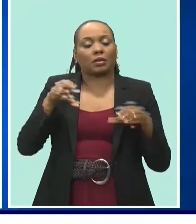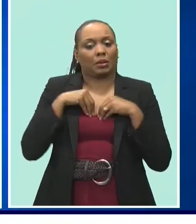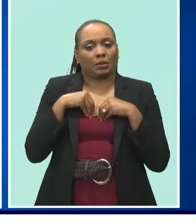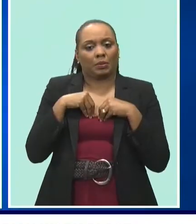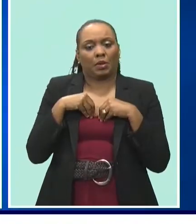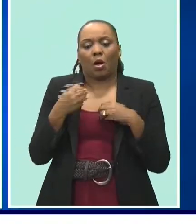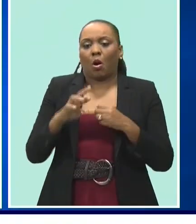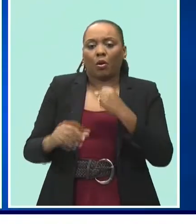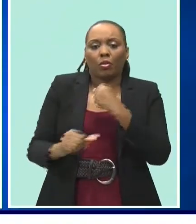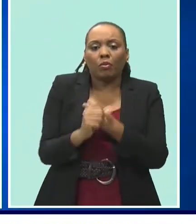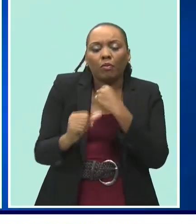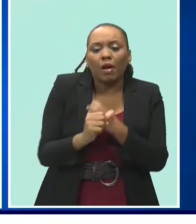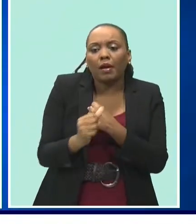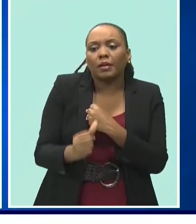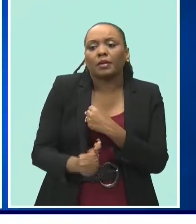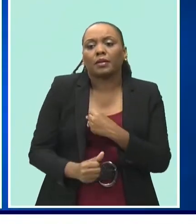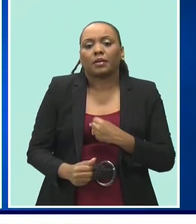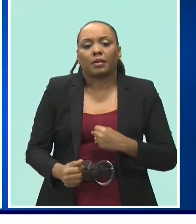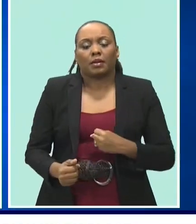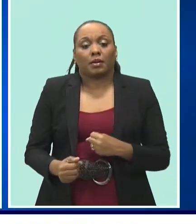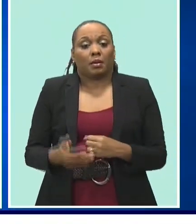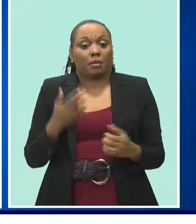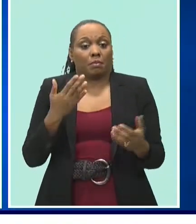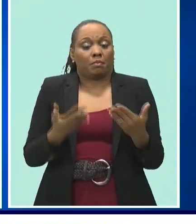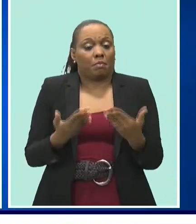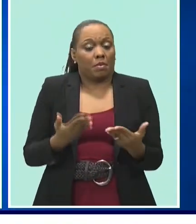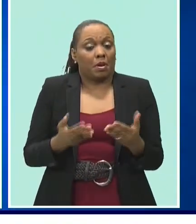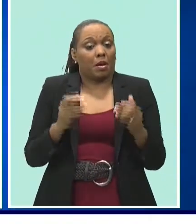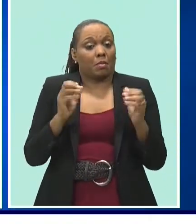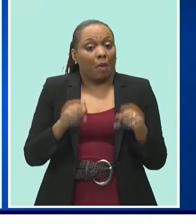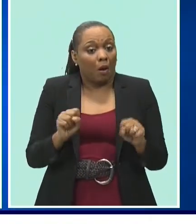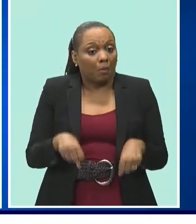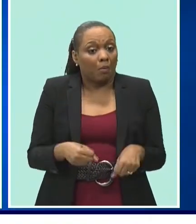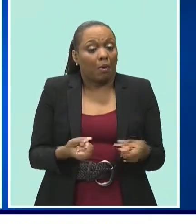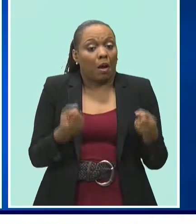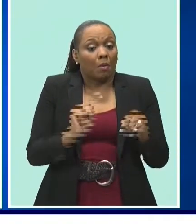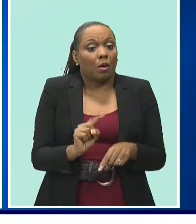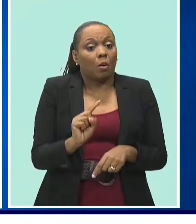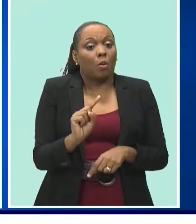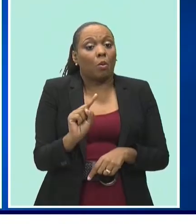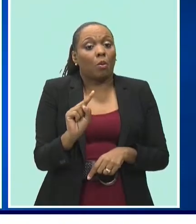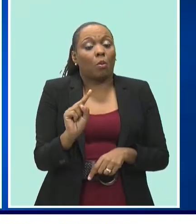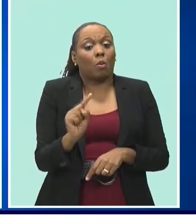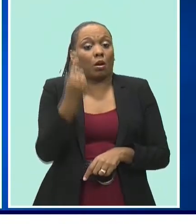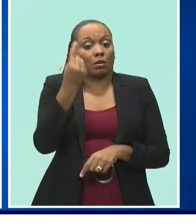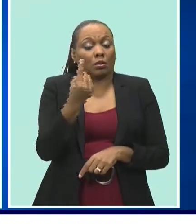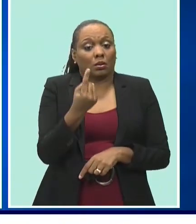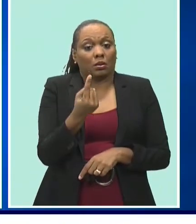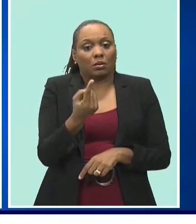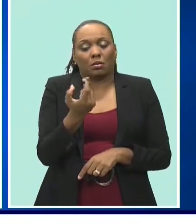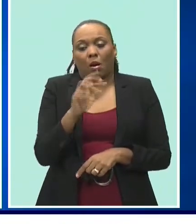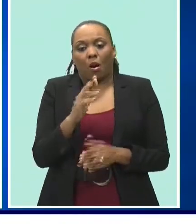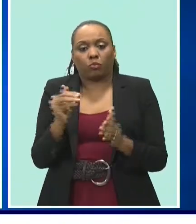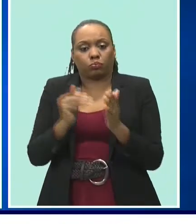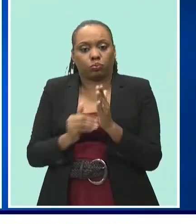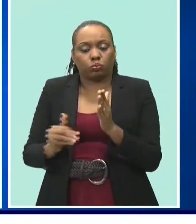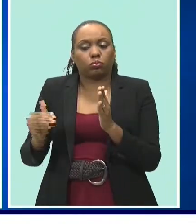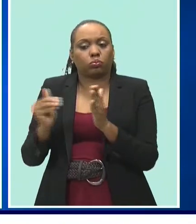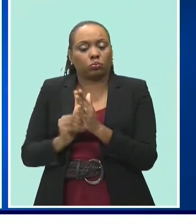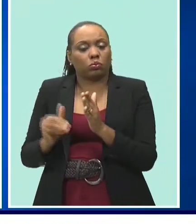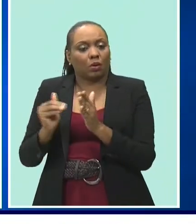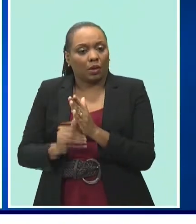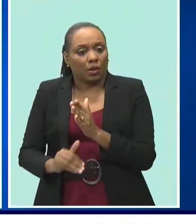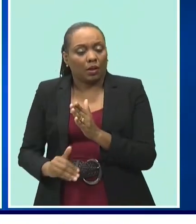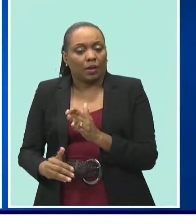thereof, whether a single occurrence or repeated, that aim at, result